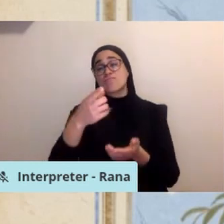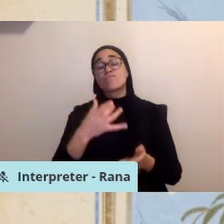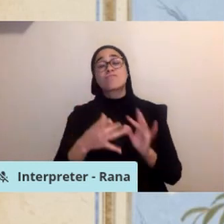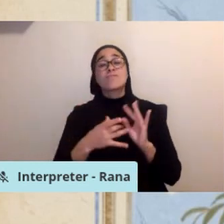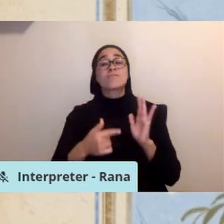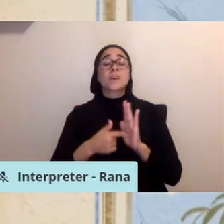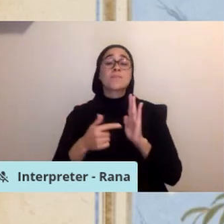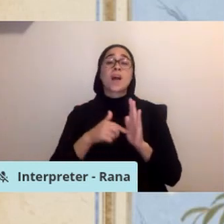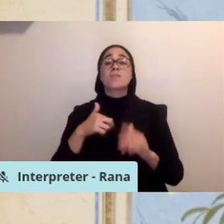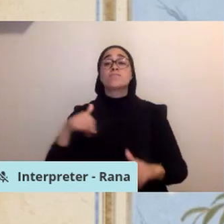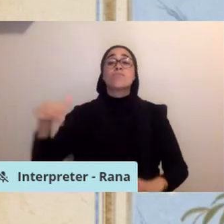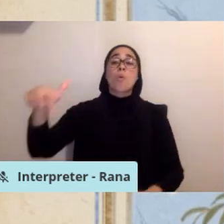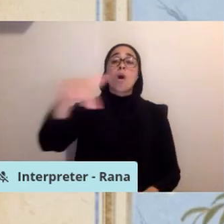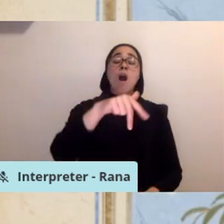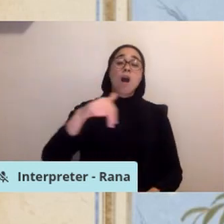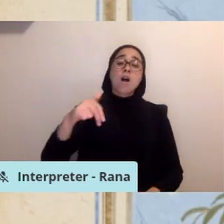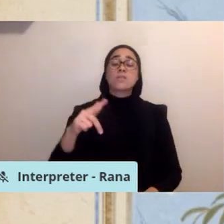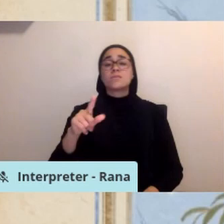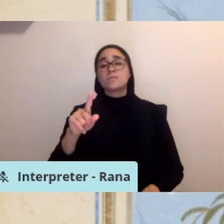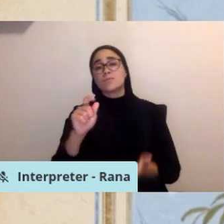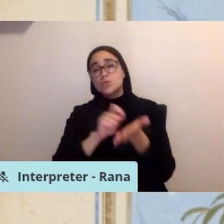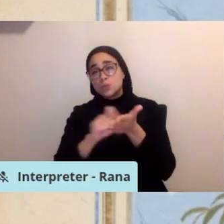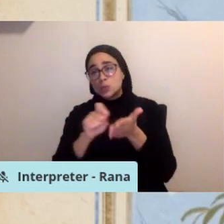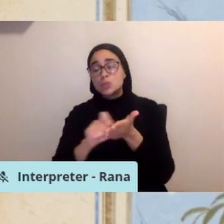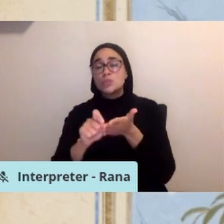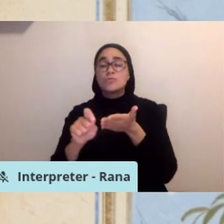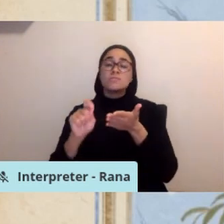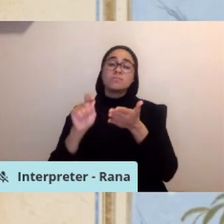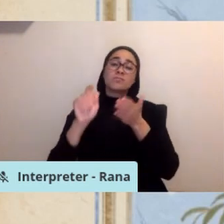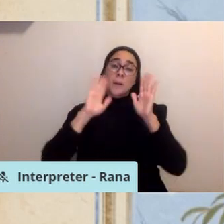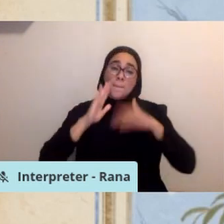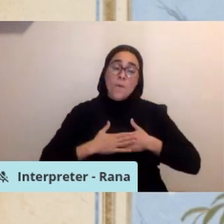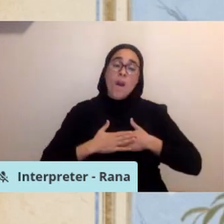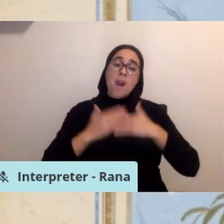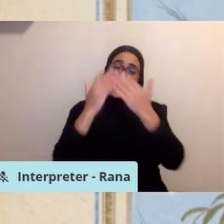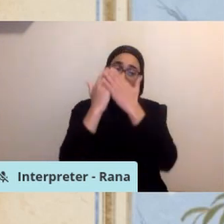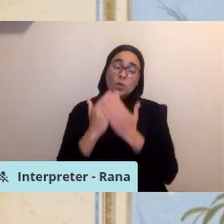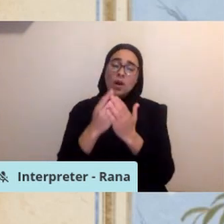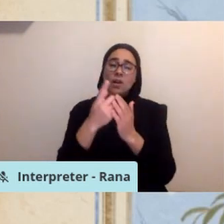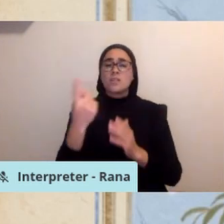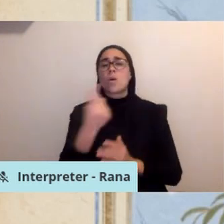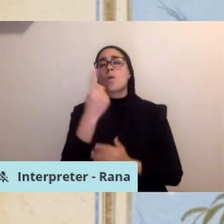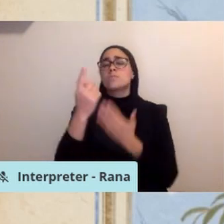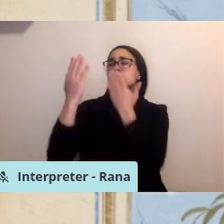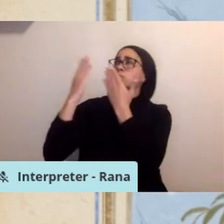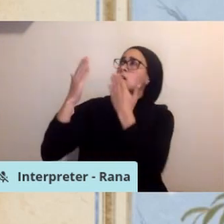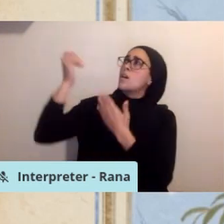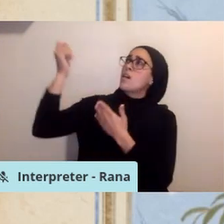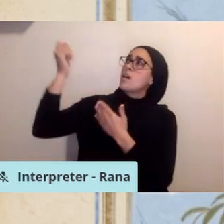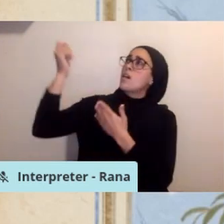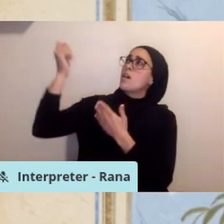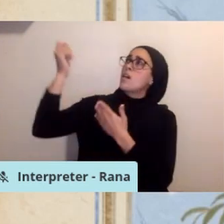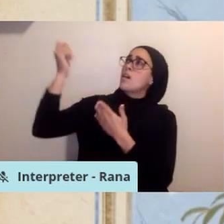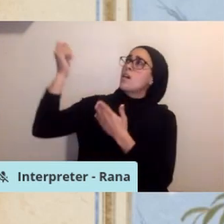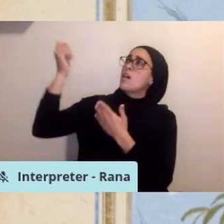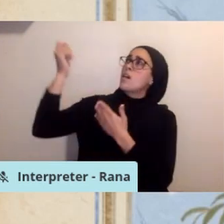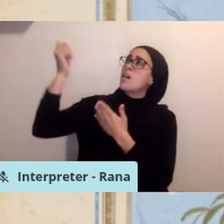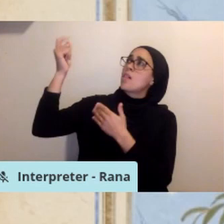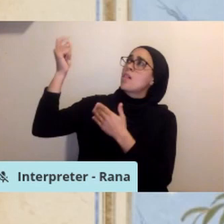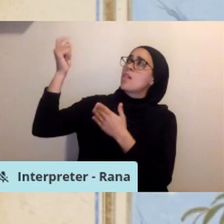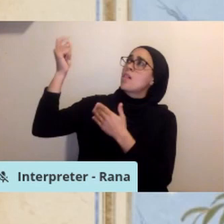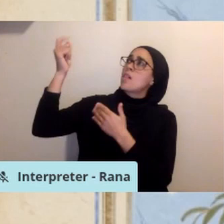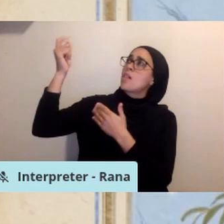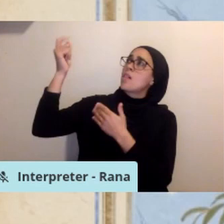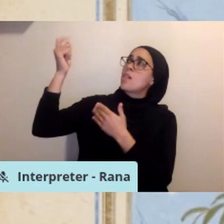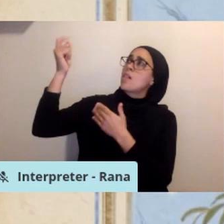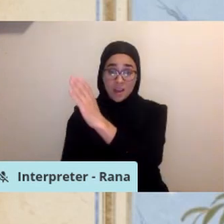journal, and of course you pray, and you exercise gratitude for every blessings. Jamal's death is a reminder